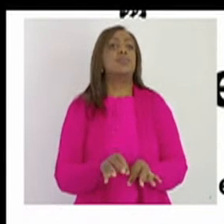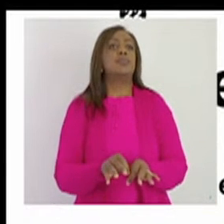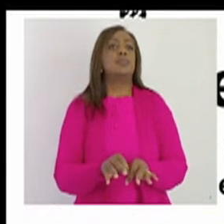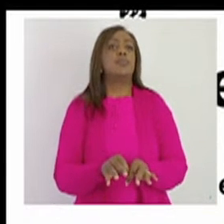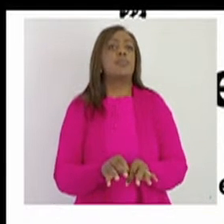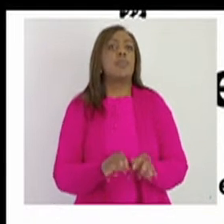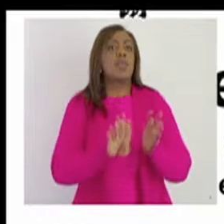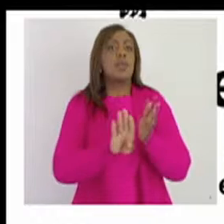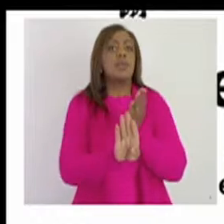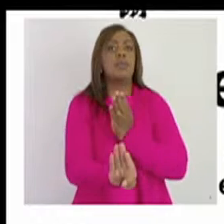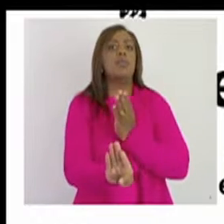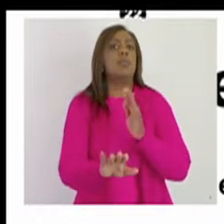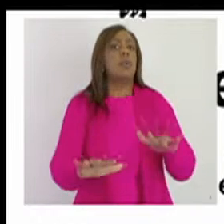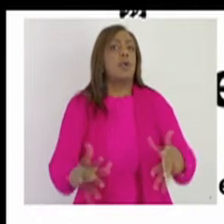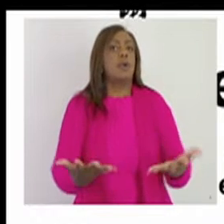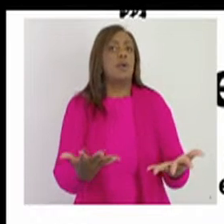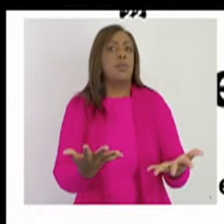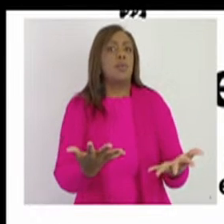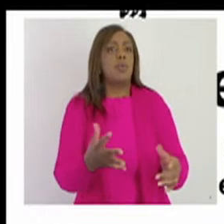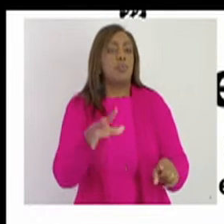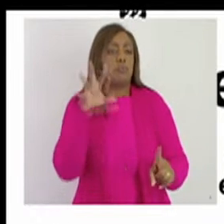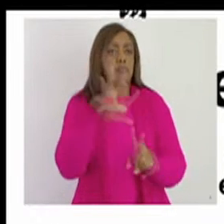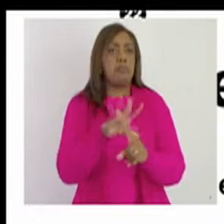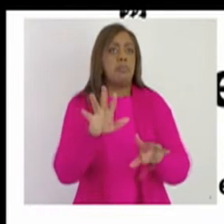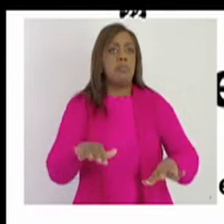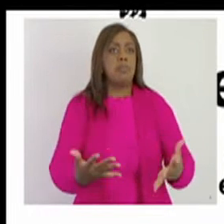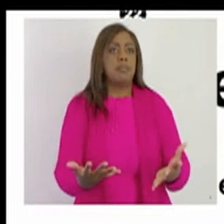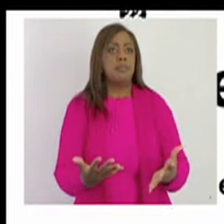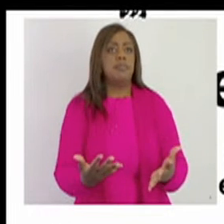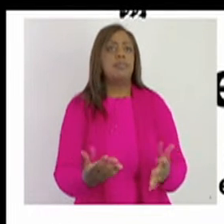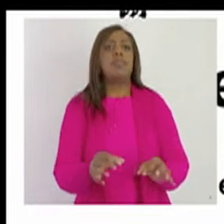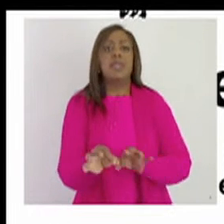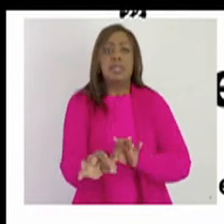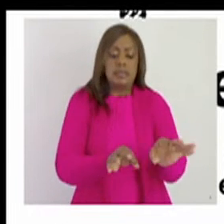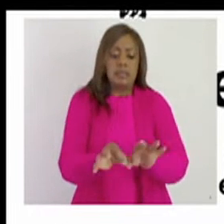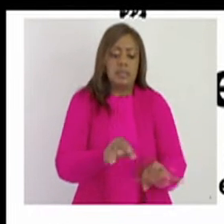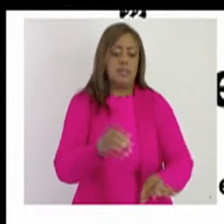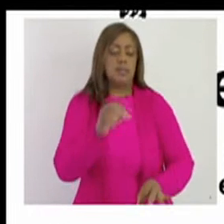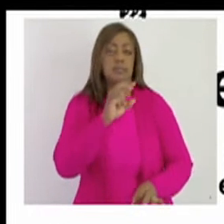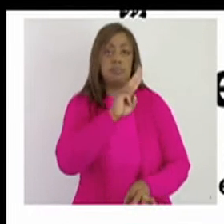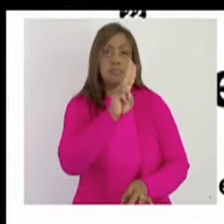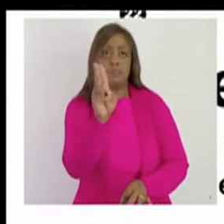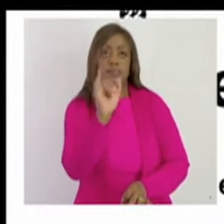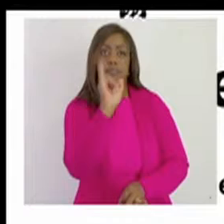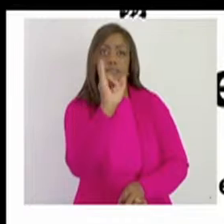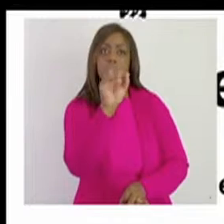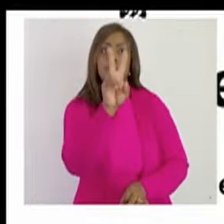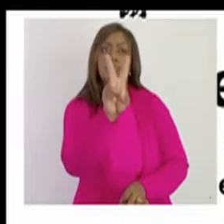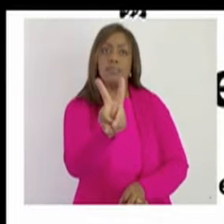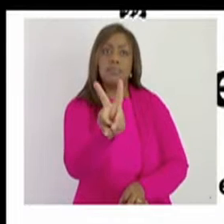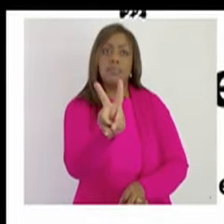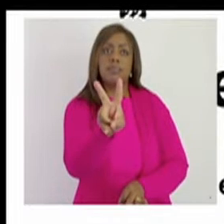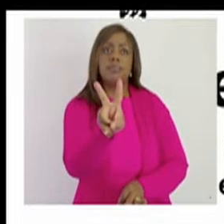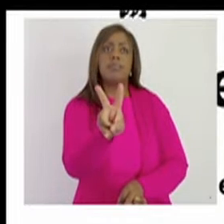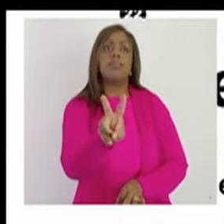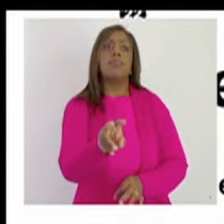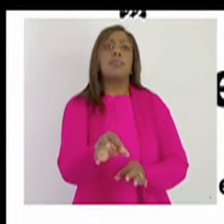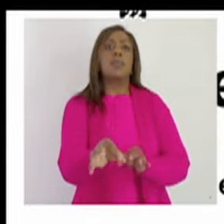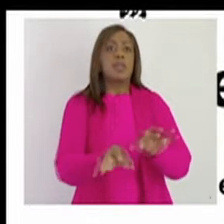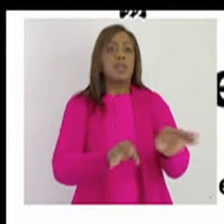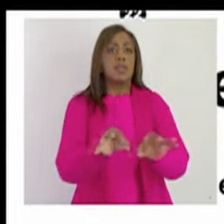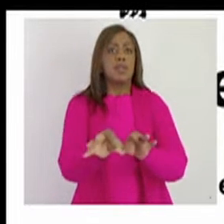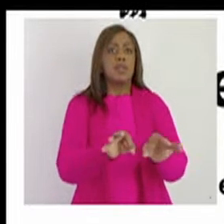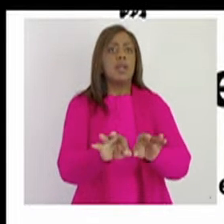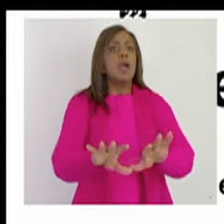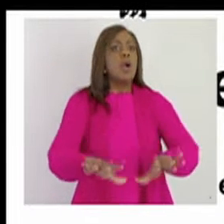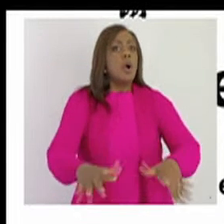preventions, and then the consequence. And then it says that a learner must be able to explain what HIV is. And then the next one